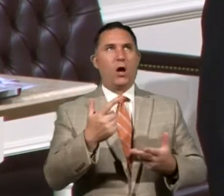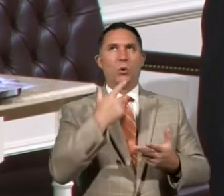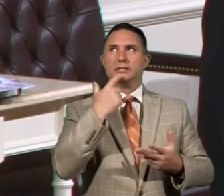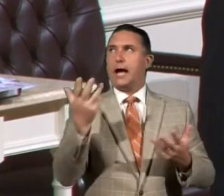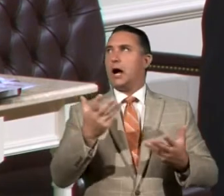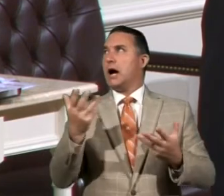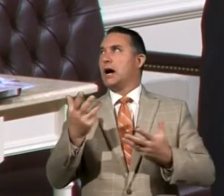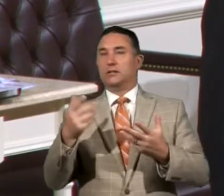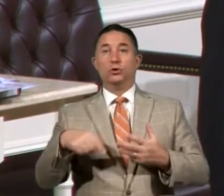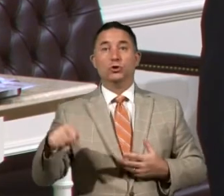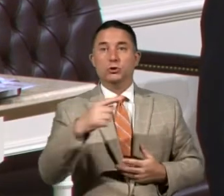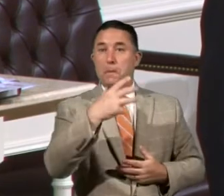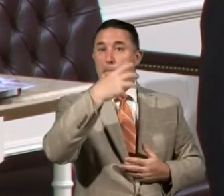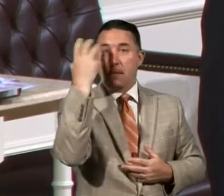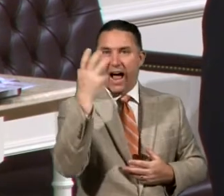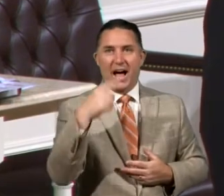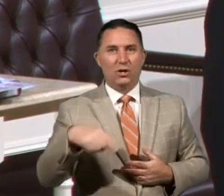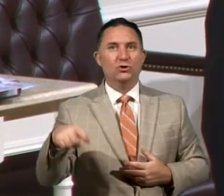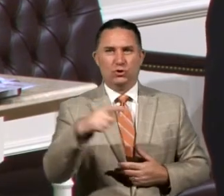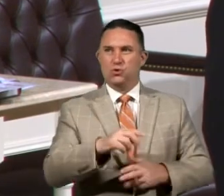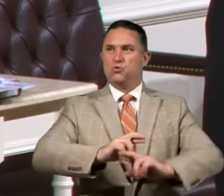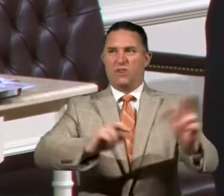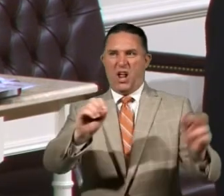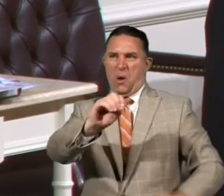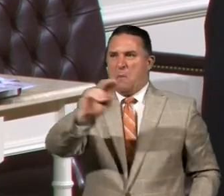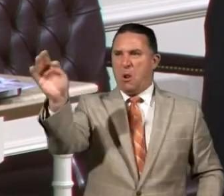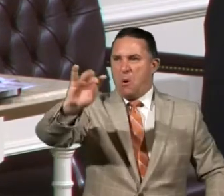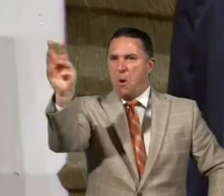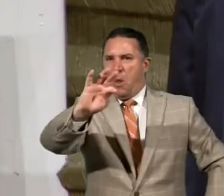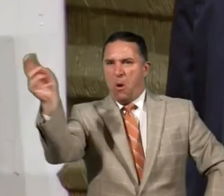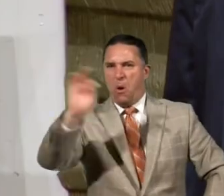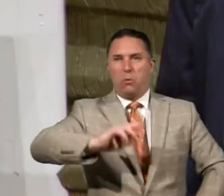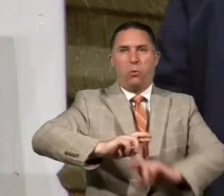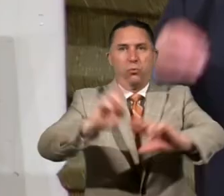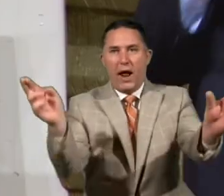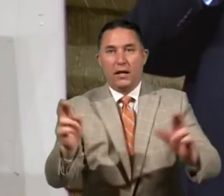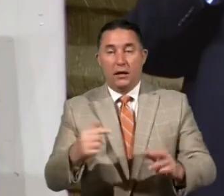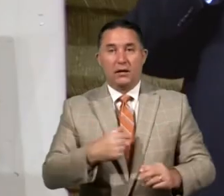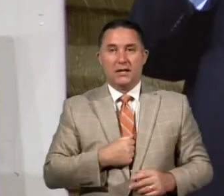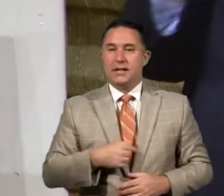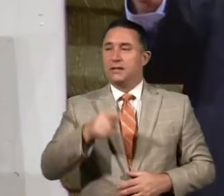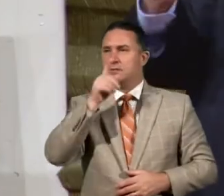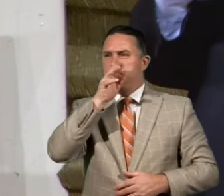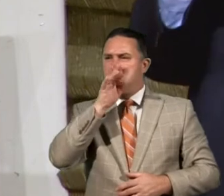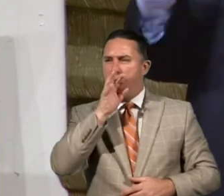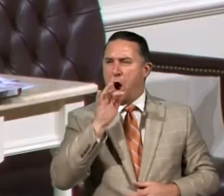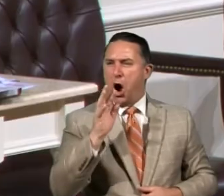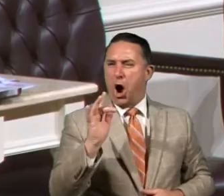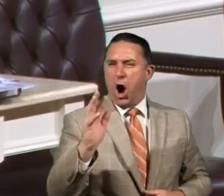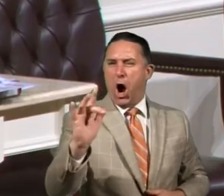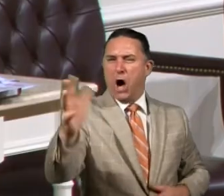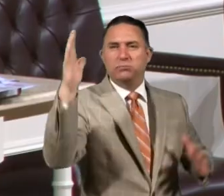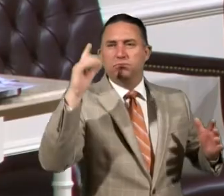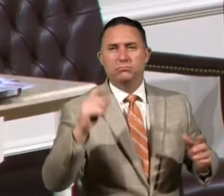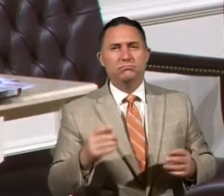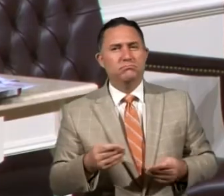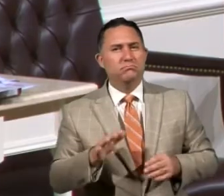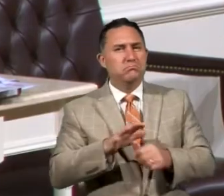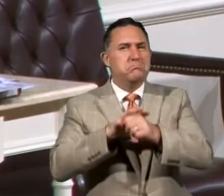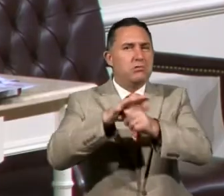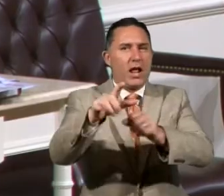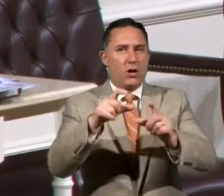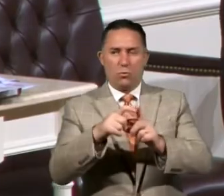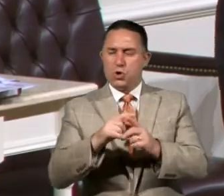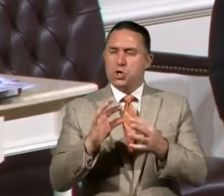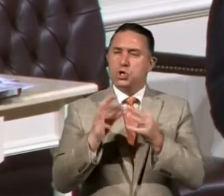And by the way, when you're ticked off, neither have most of you. I just open my mouth and the words are there.